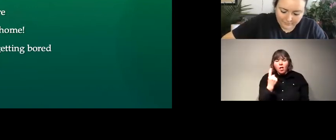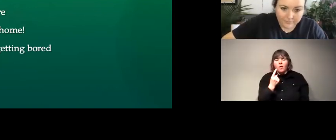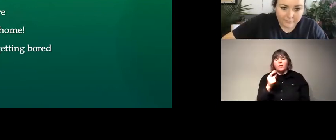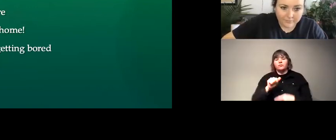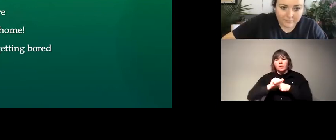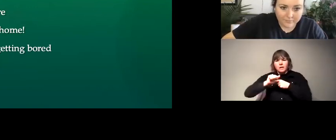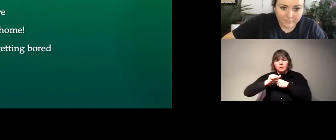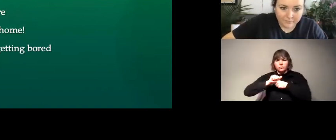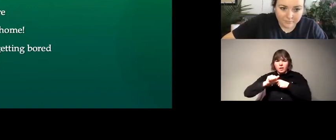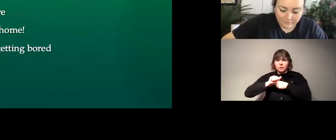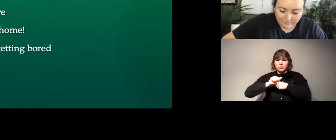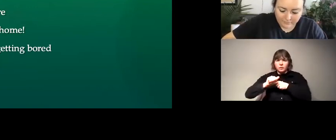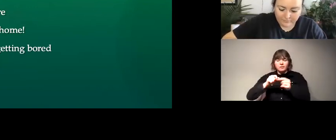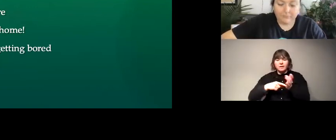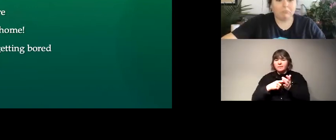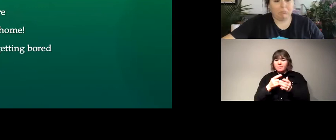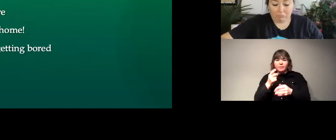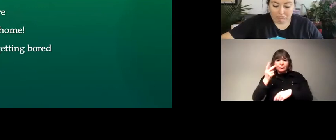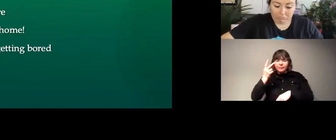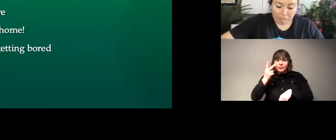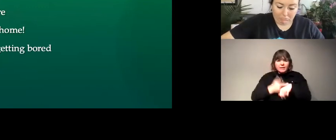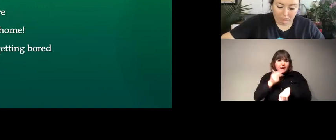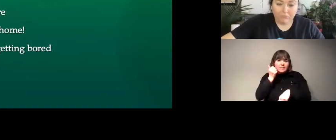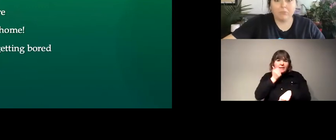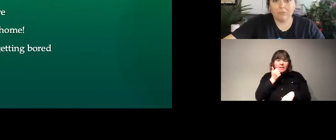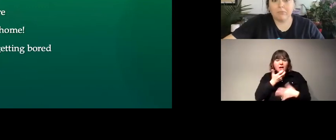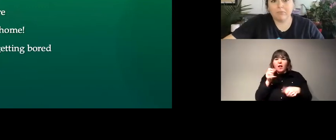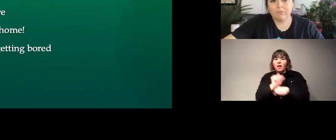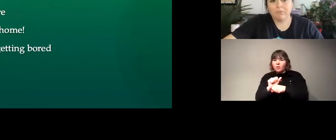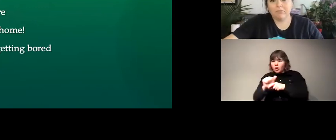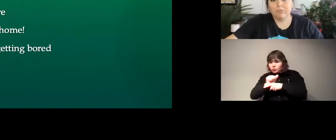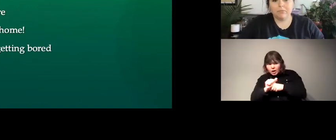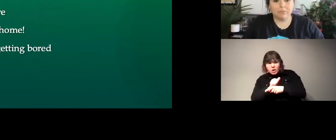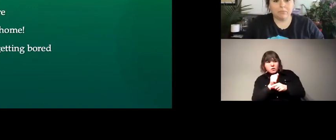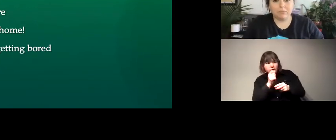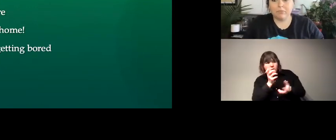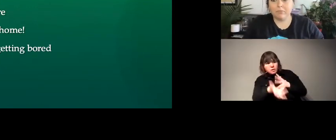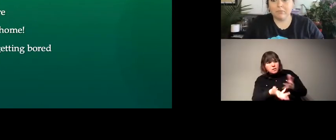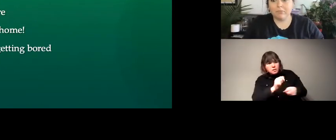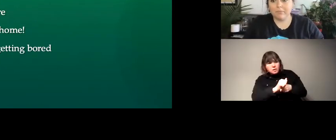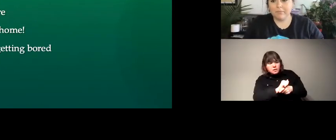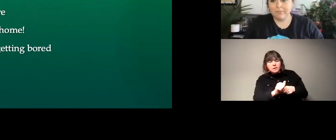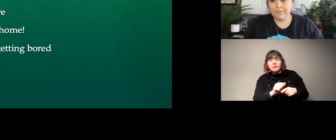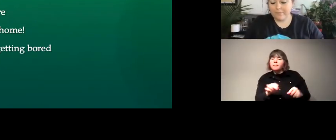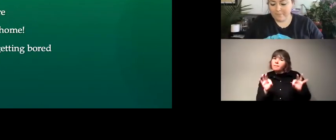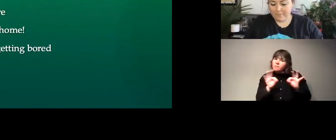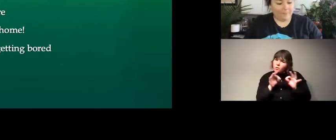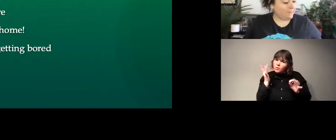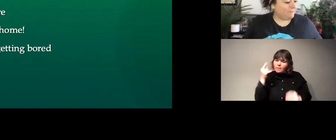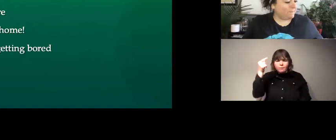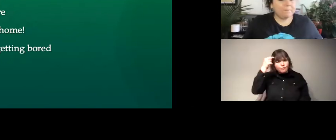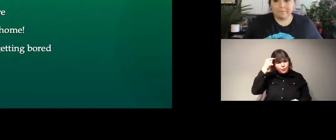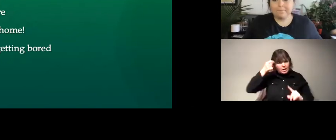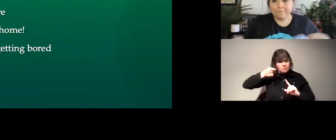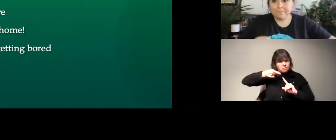They get trained sometimes 3 times a day. It's a lot of work for their trainers and their keepers. It's really important for the brain of the sea